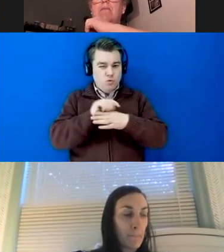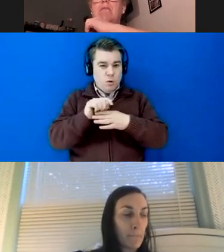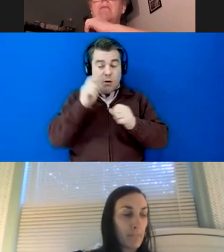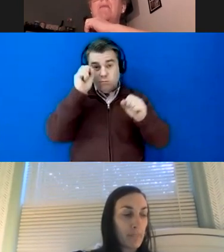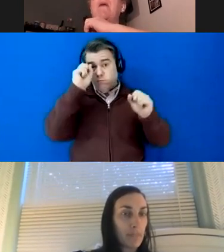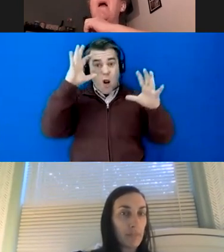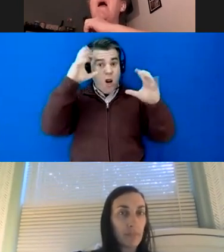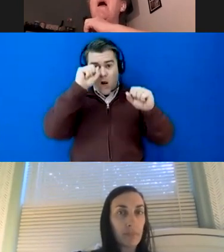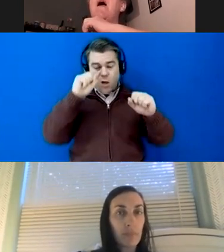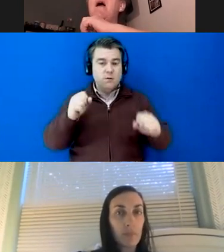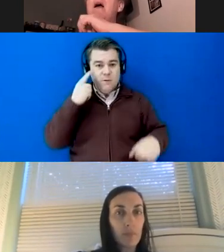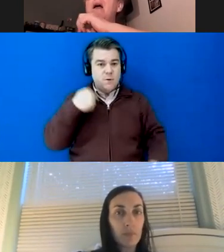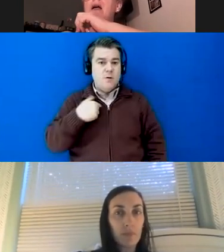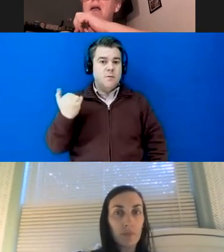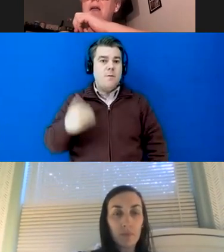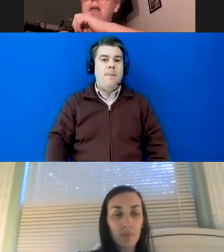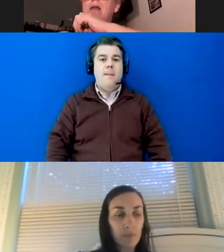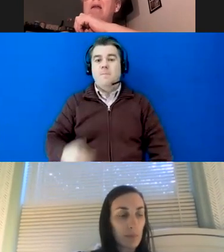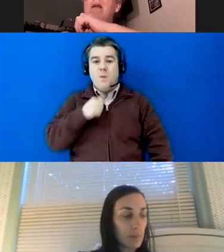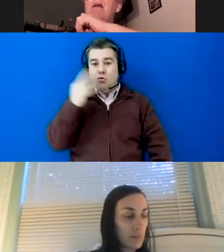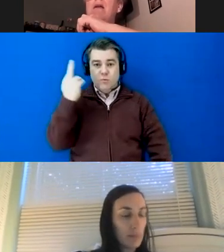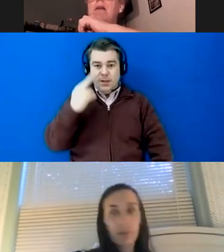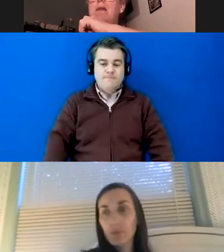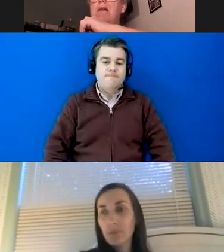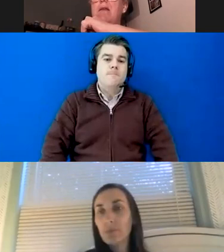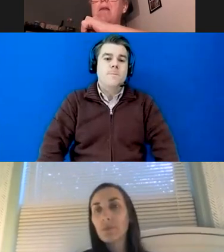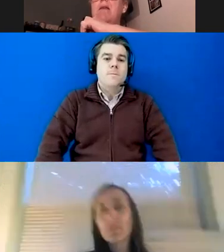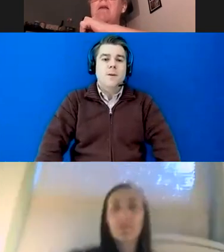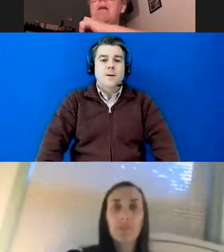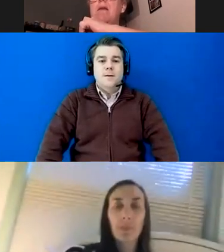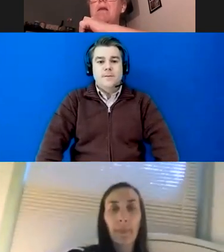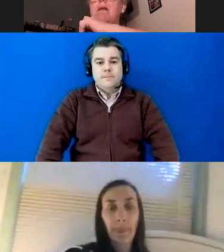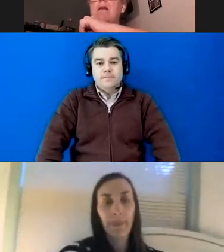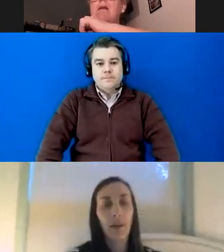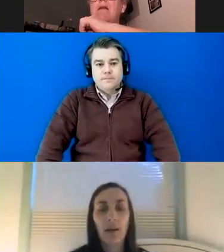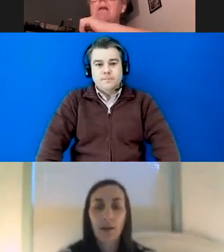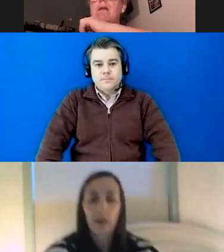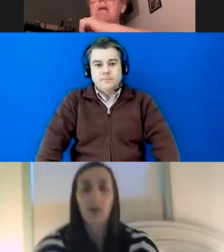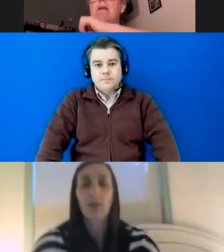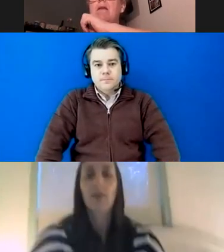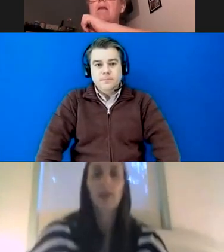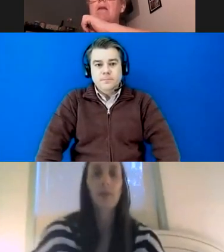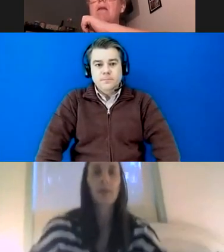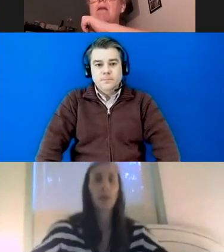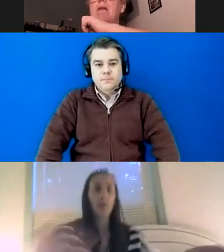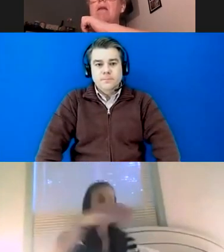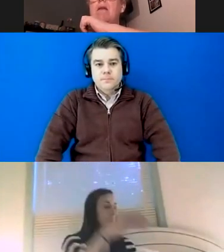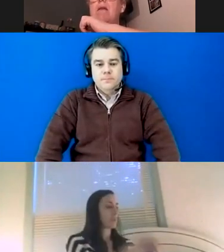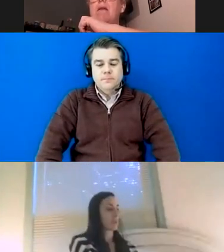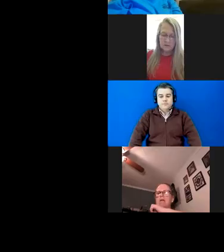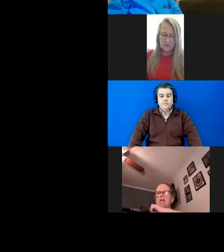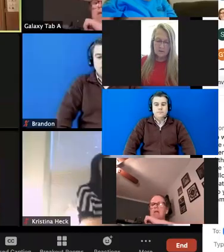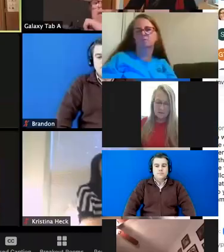me earlier because I did not realize this. Okay. Oh, I should screen share. I was about to just play the video. Okay, hold on.